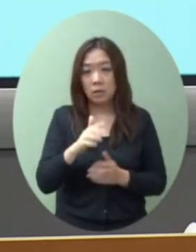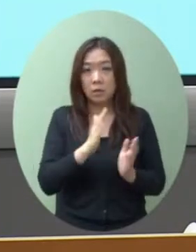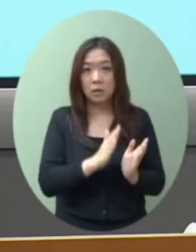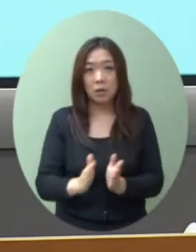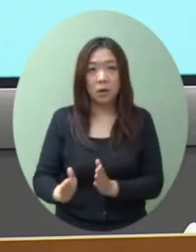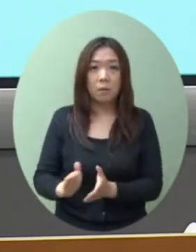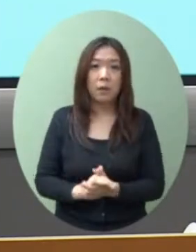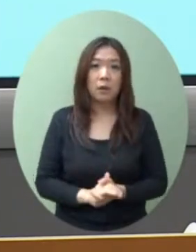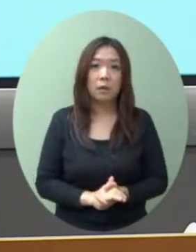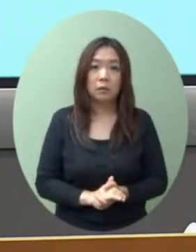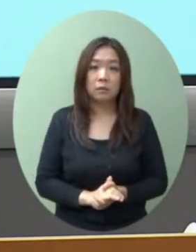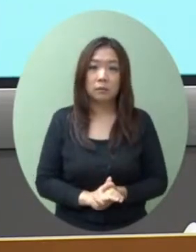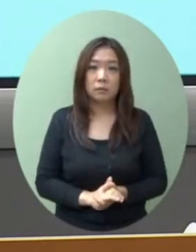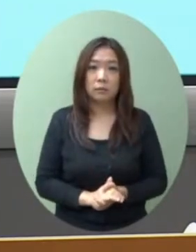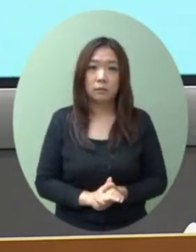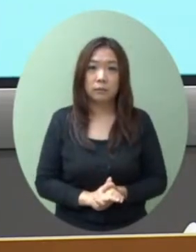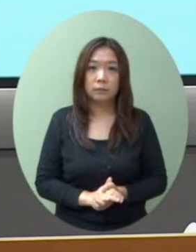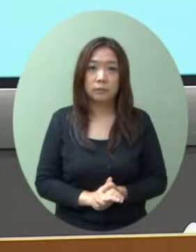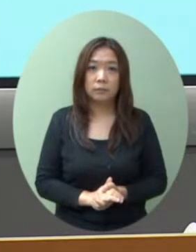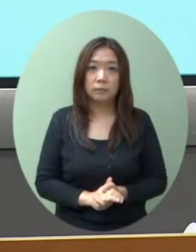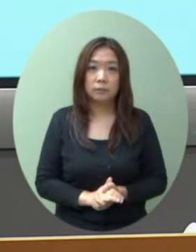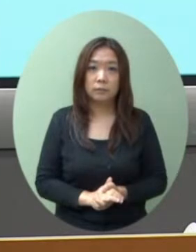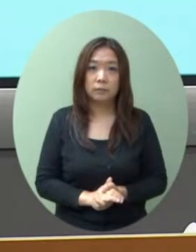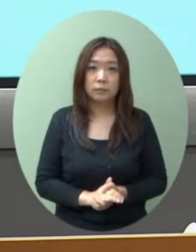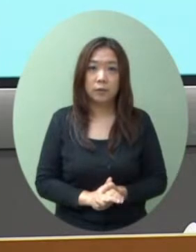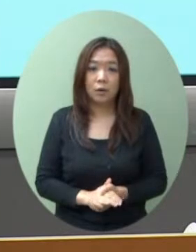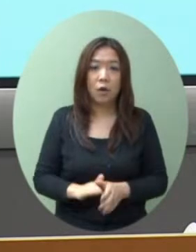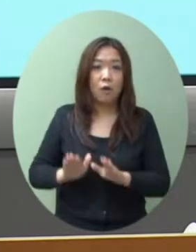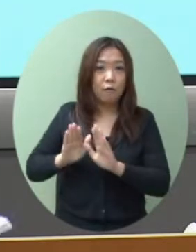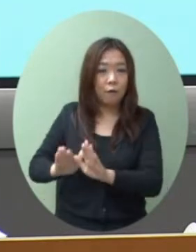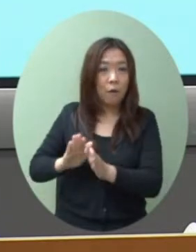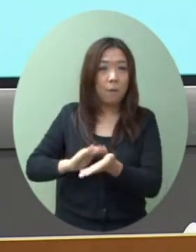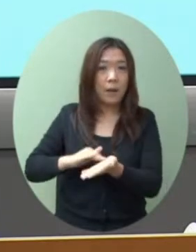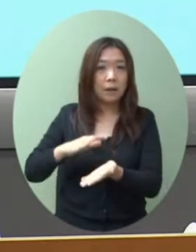whole in our control of the epidemic.